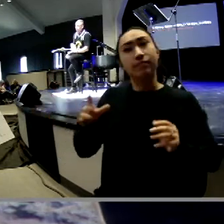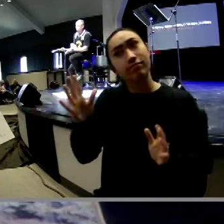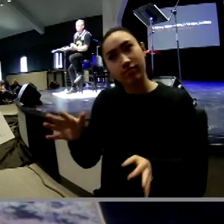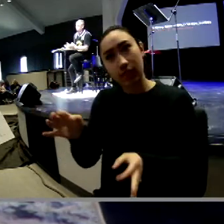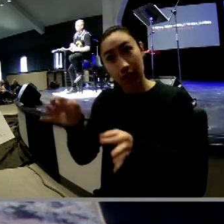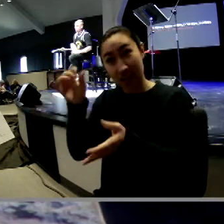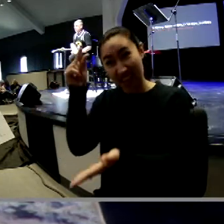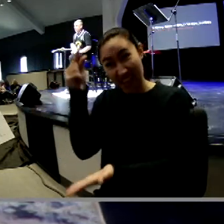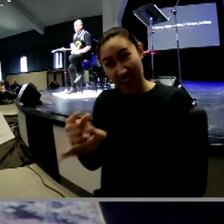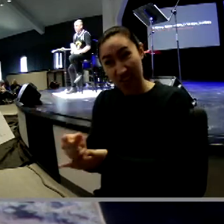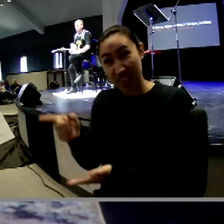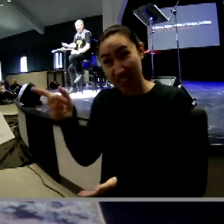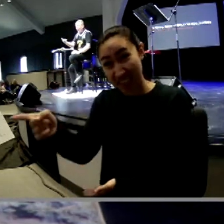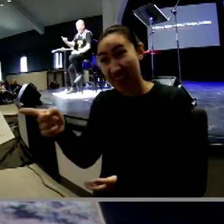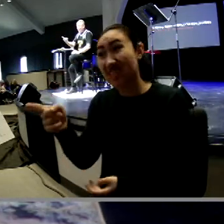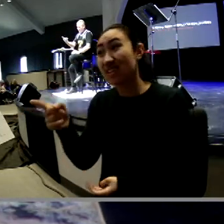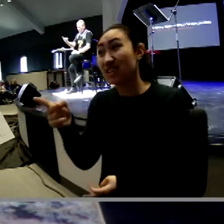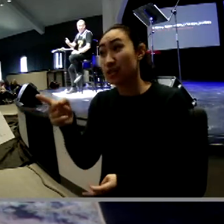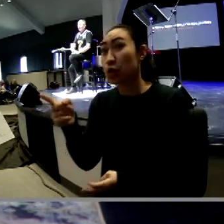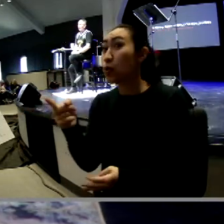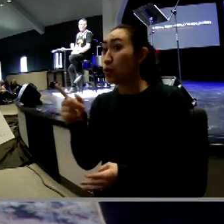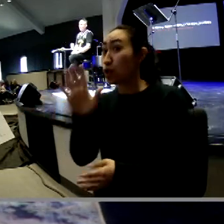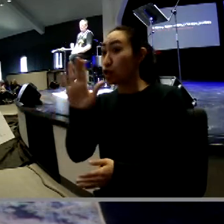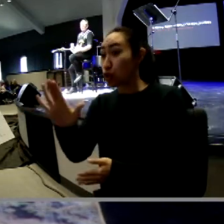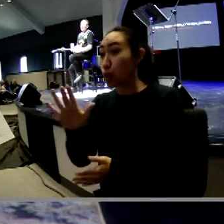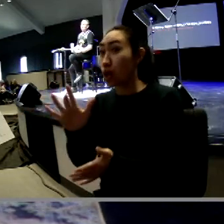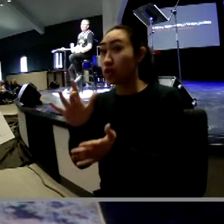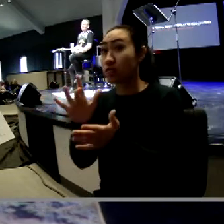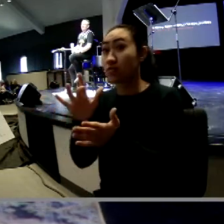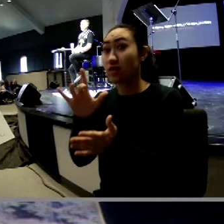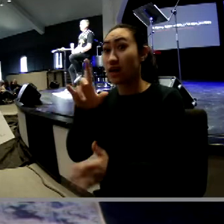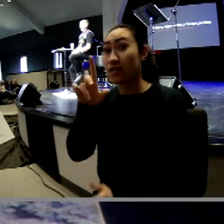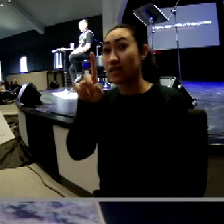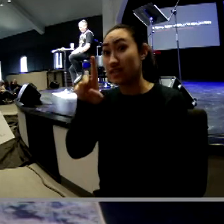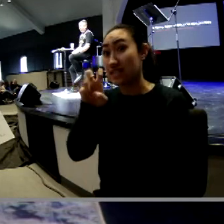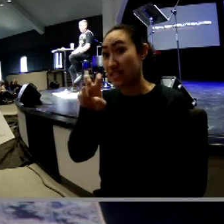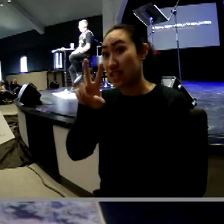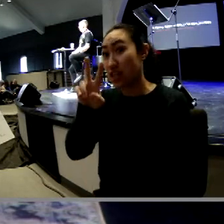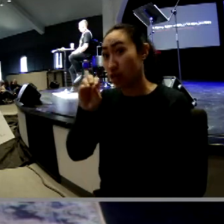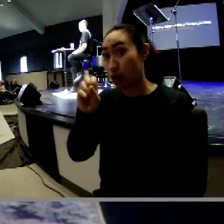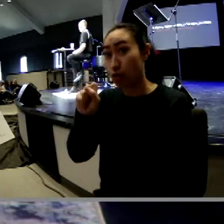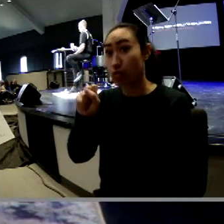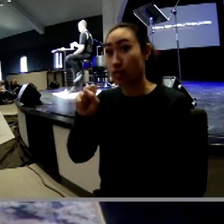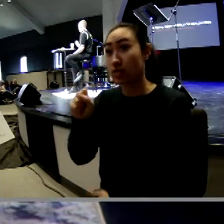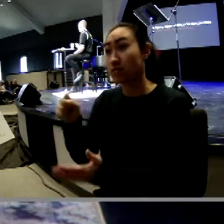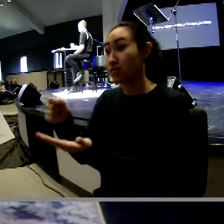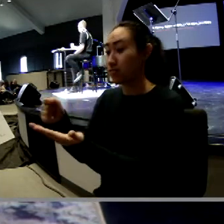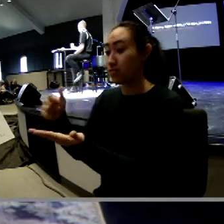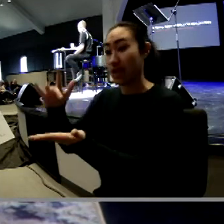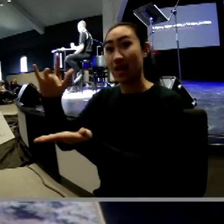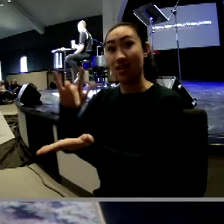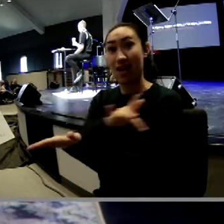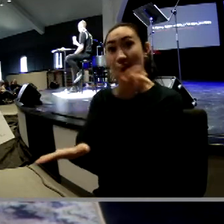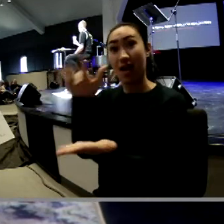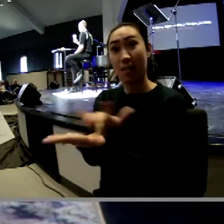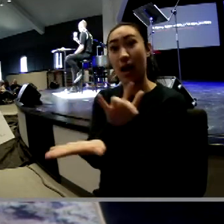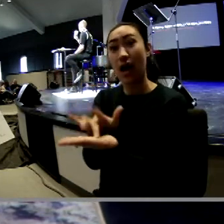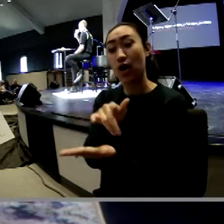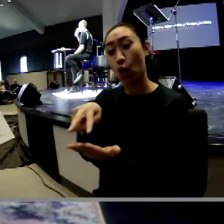you, you're doing your devotions on your iPhone, and 10 minutes later, you're playing Candy Crush. It happens to the best of